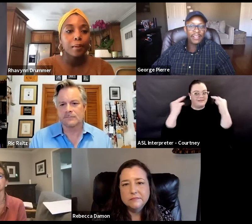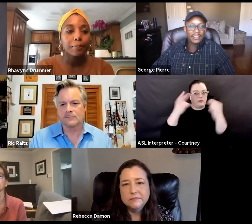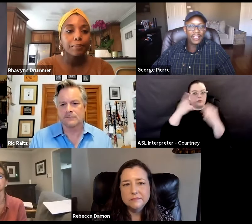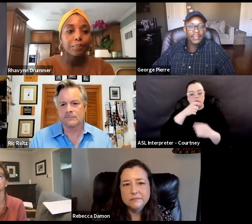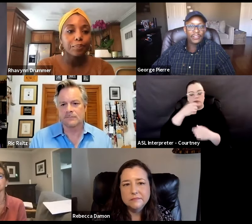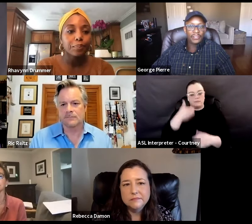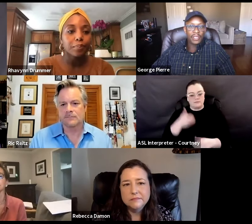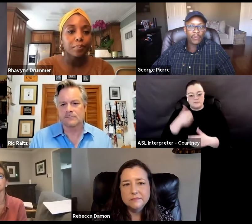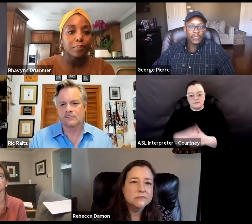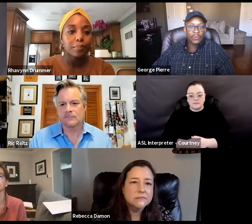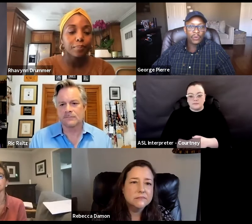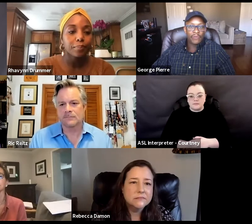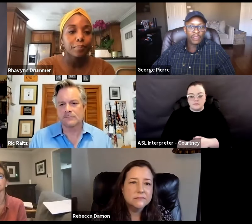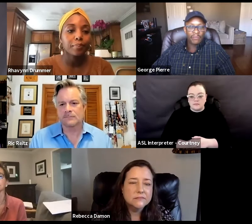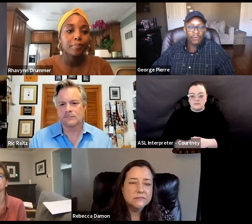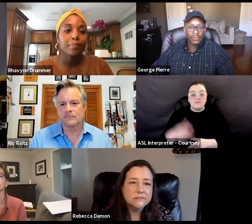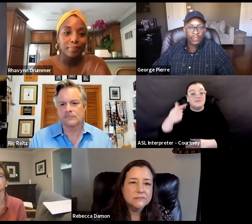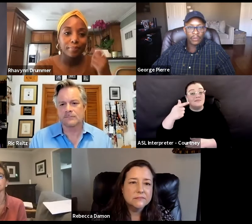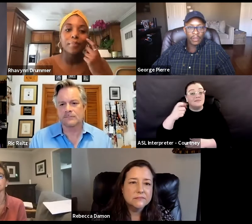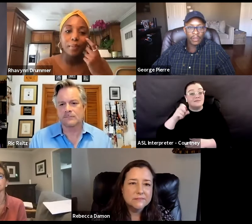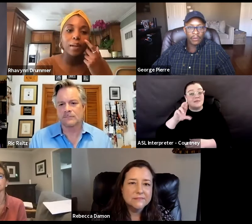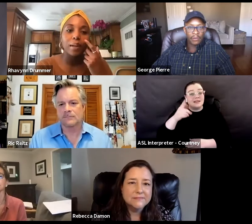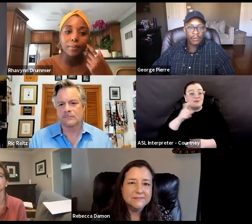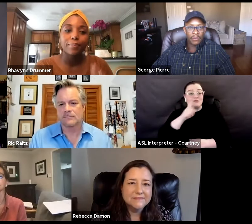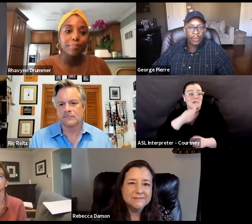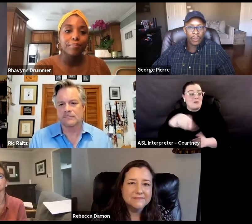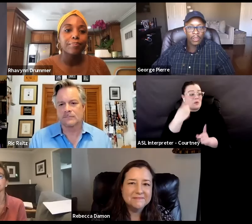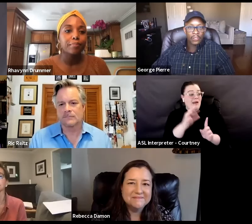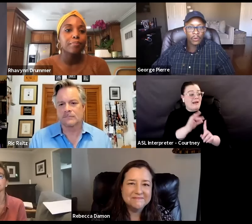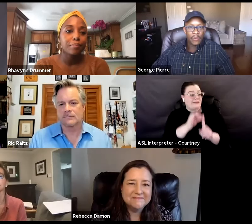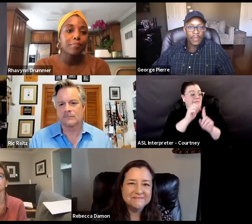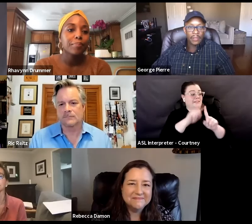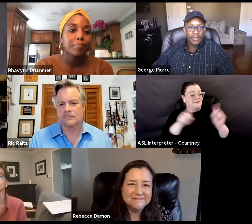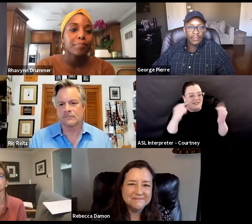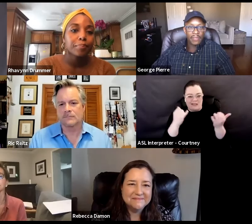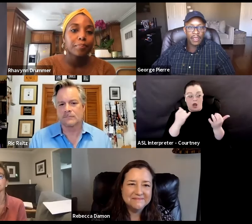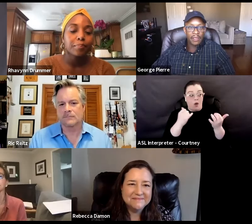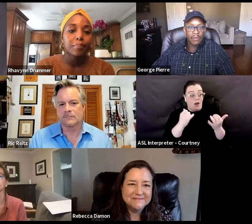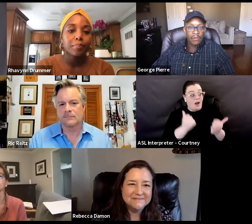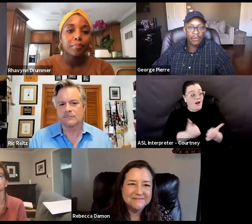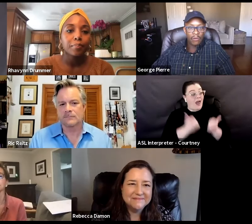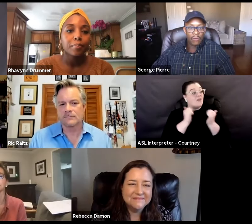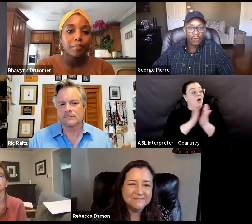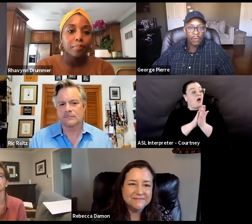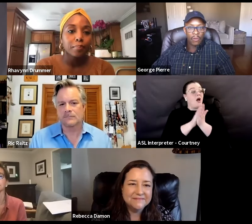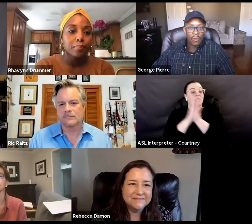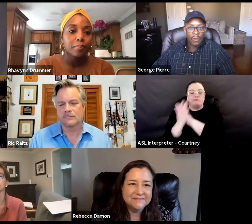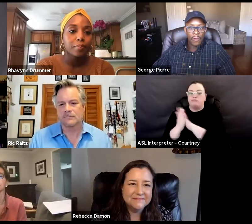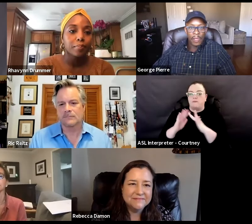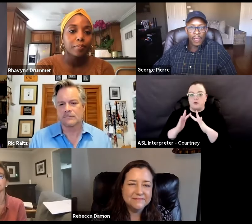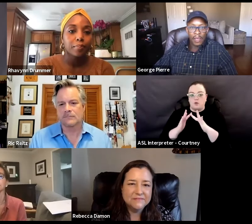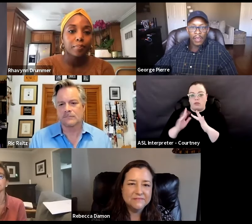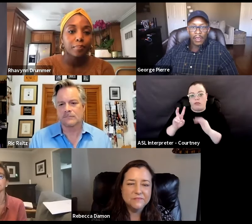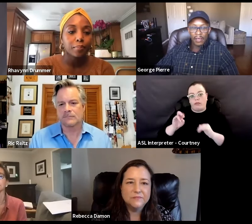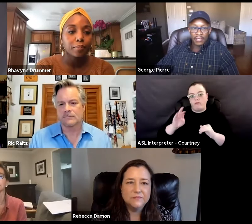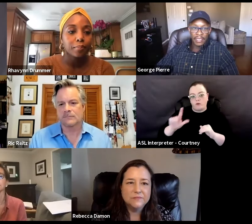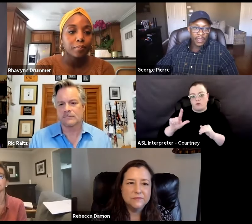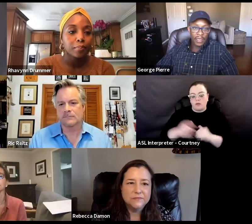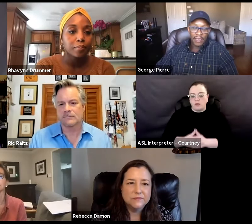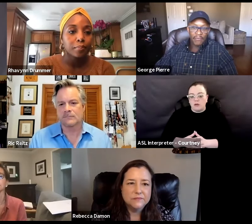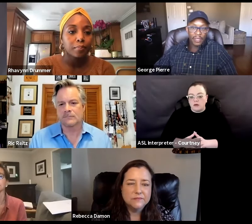the only thing that's changed is that we're just doing everything virtually right now. Right. So, I mean. So how would they get them to you, George? How would they get in front of you?